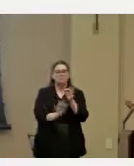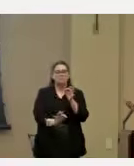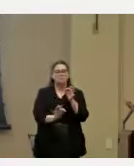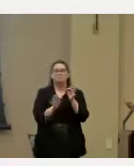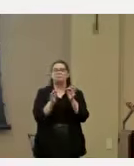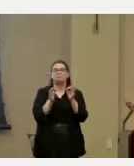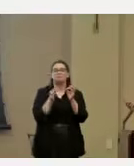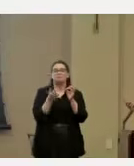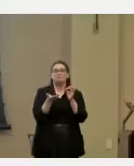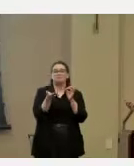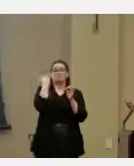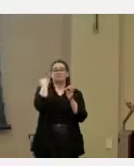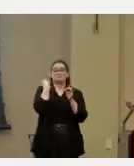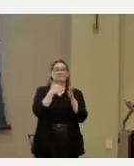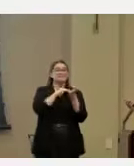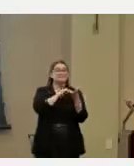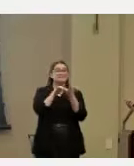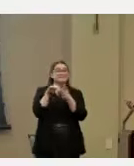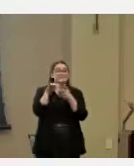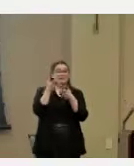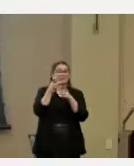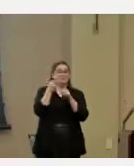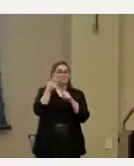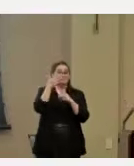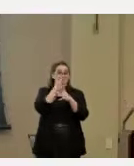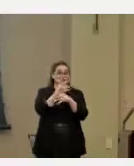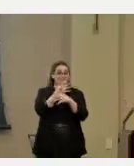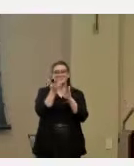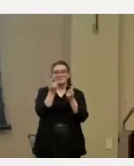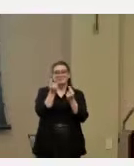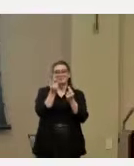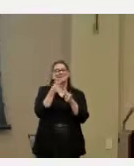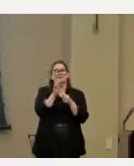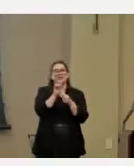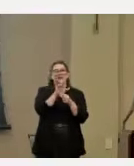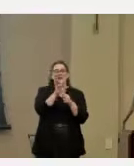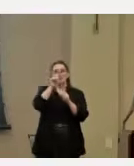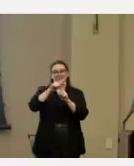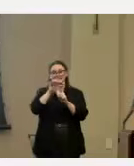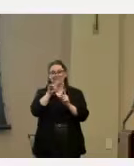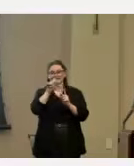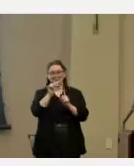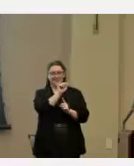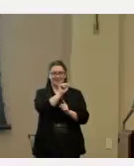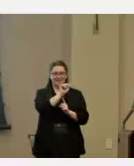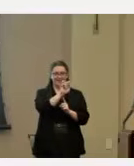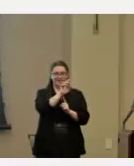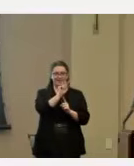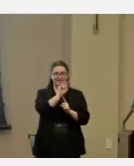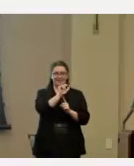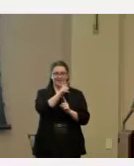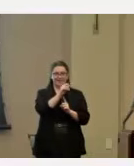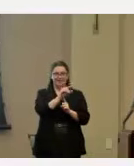because, as I mentioned to you, the studies from Germany, they use autologous CAR T cells, which means the patients that were selected to be in that